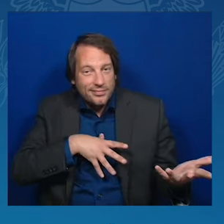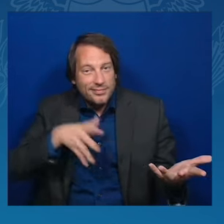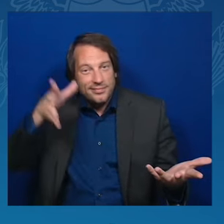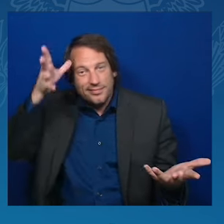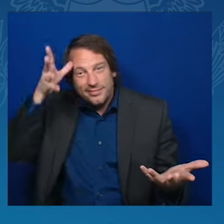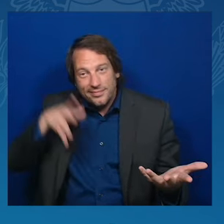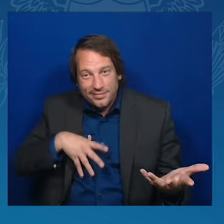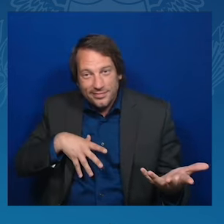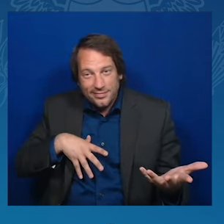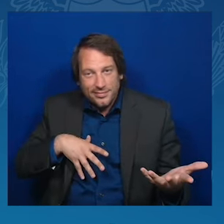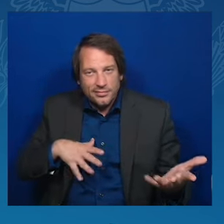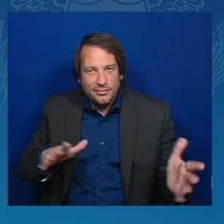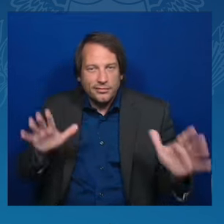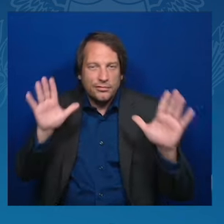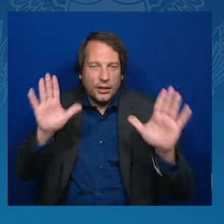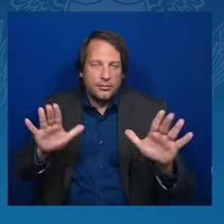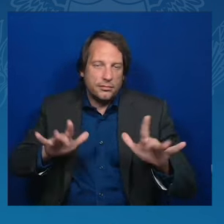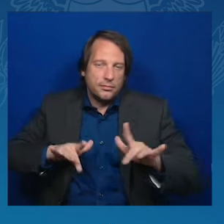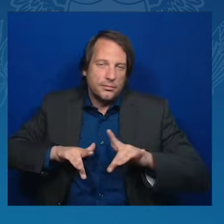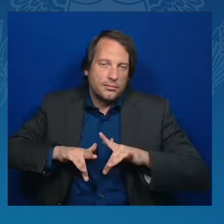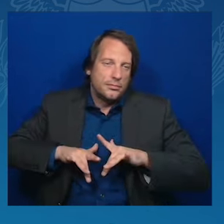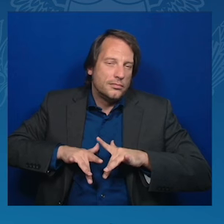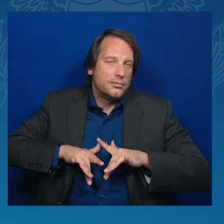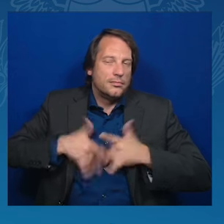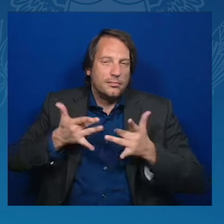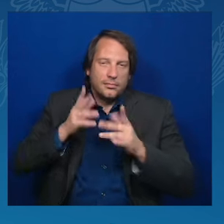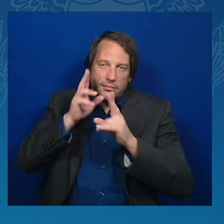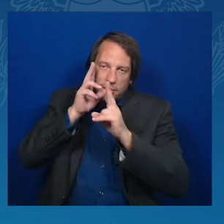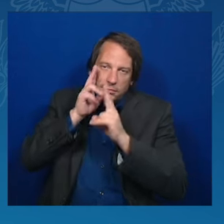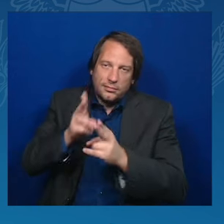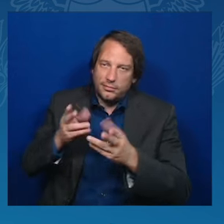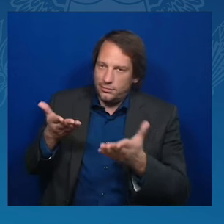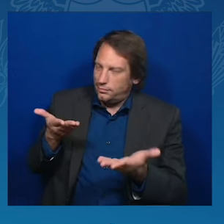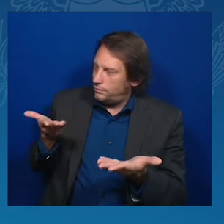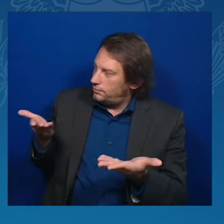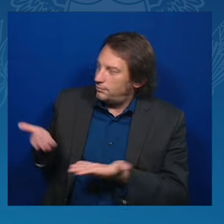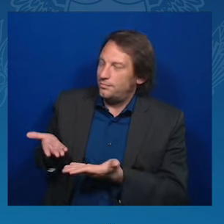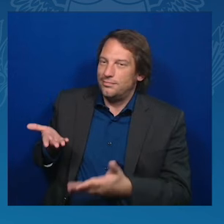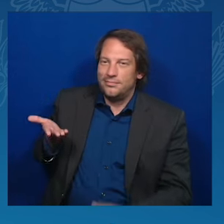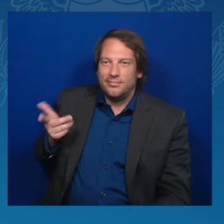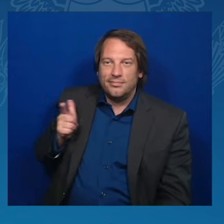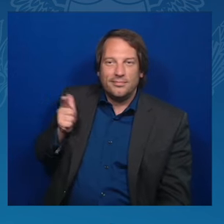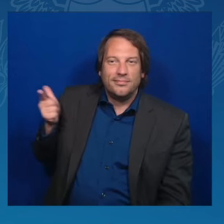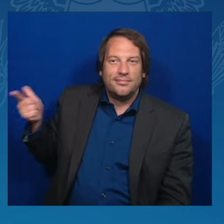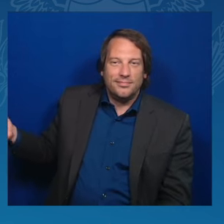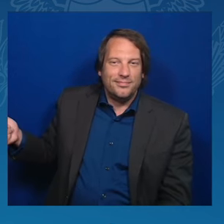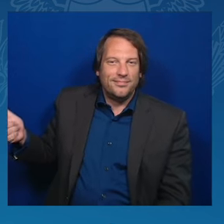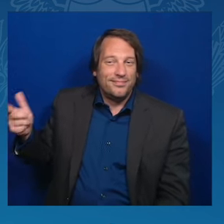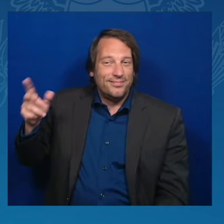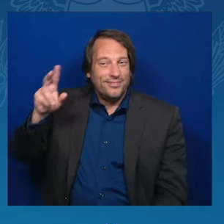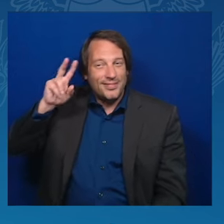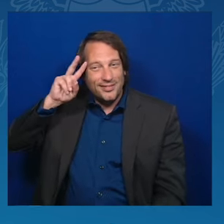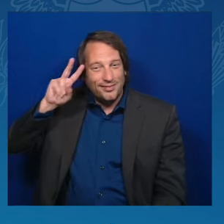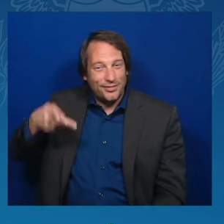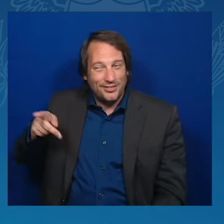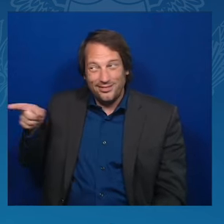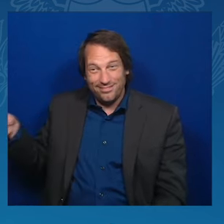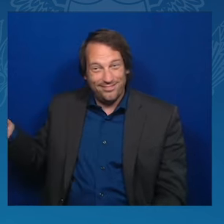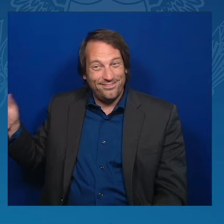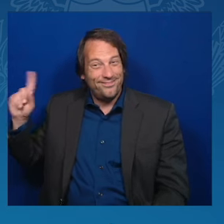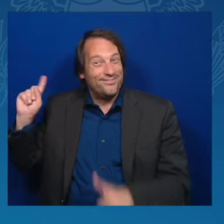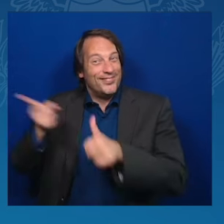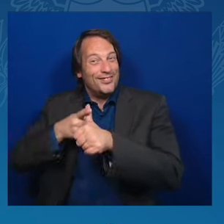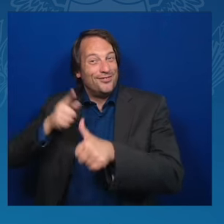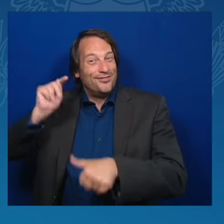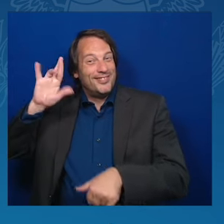it's a great pleasure for me to hand the microphone over to someone who, as Vice President, made her very first trip, foreign trip, in